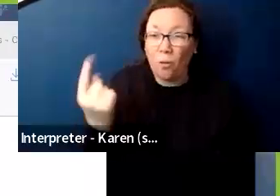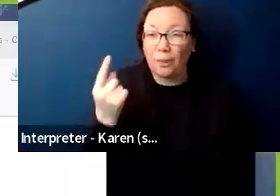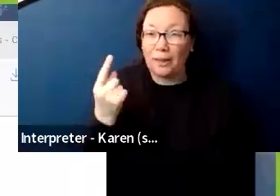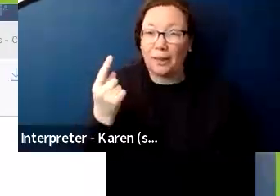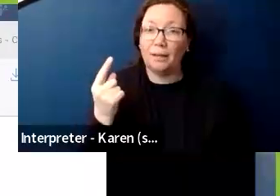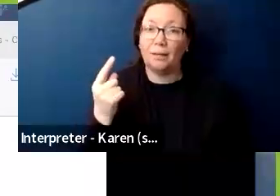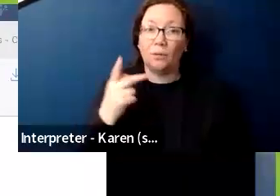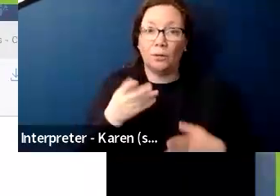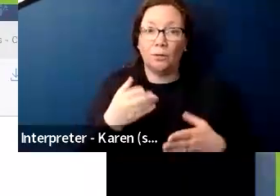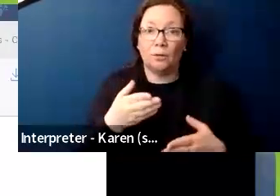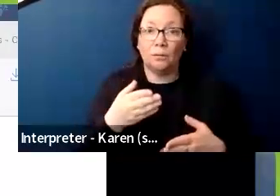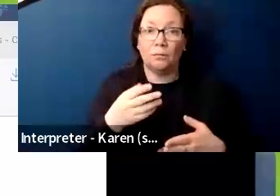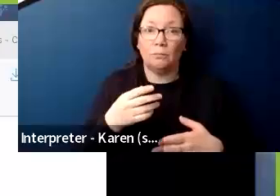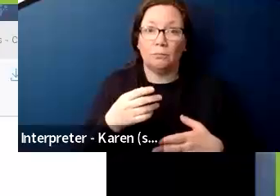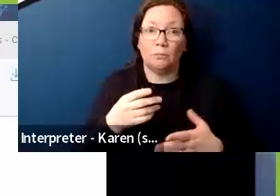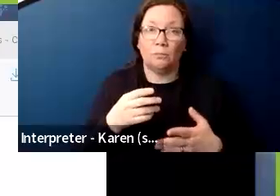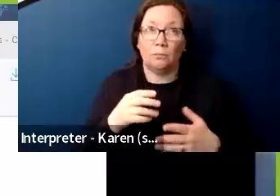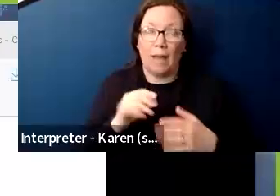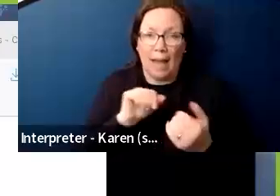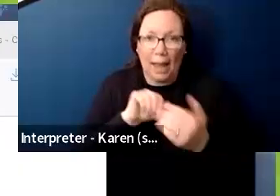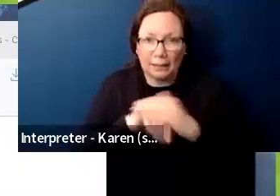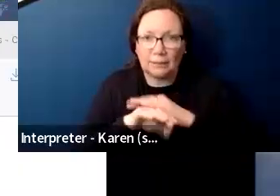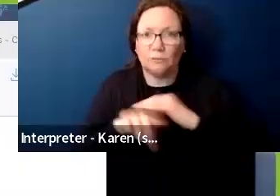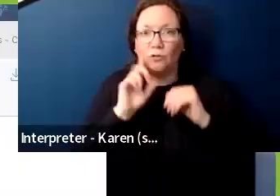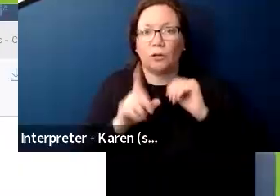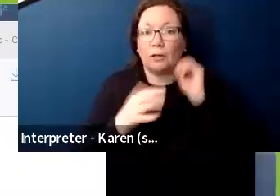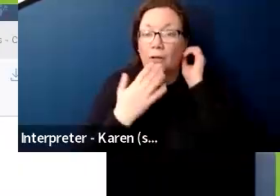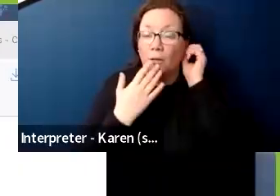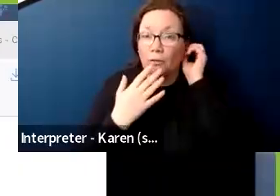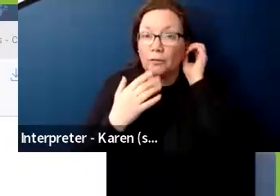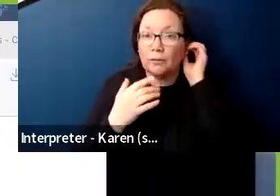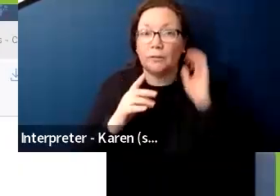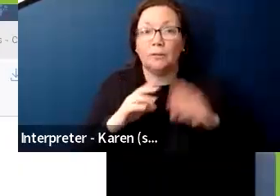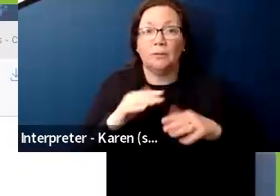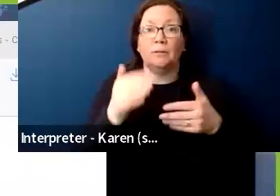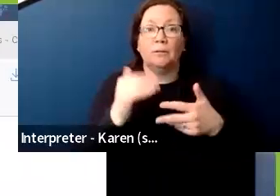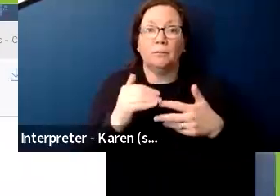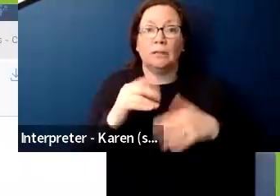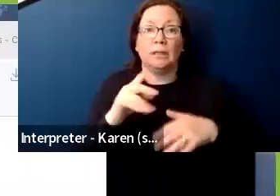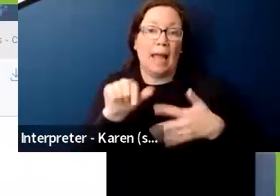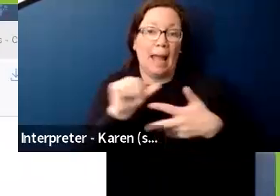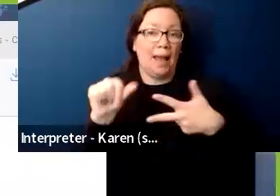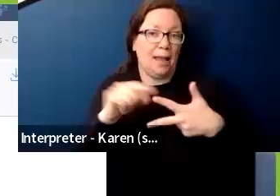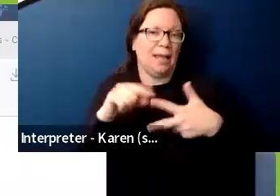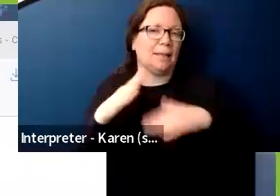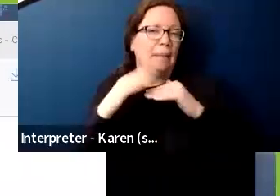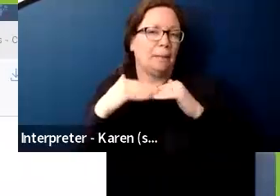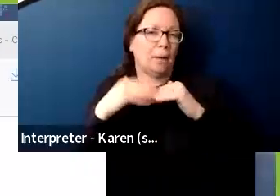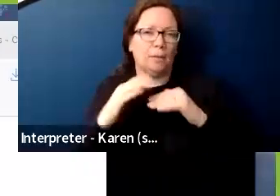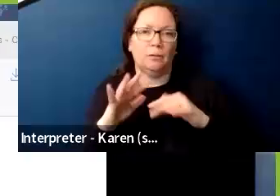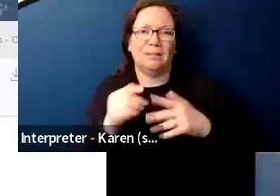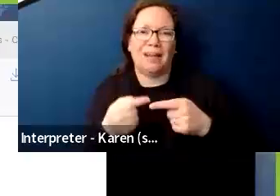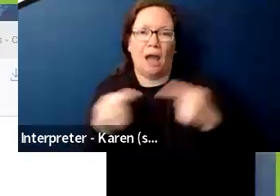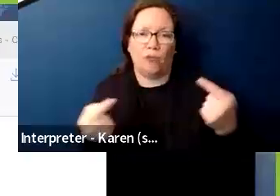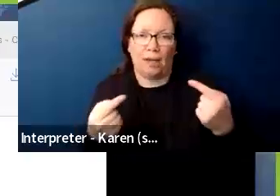conveying information. A double A standard is a minimum contrast. So the difference between the